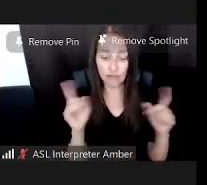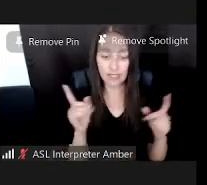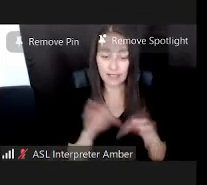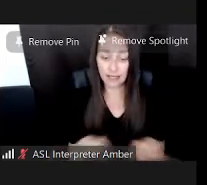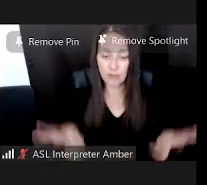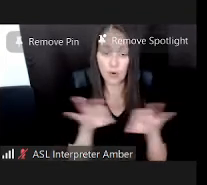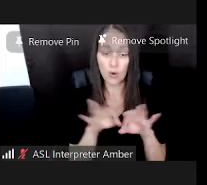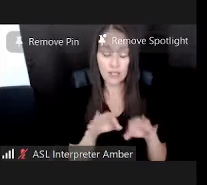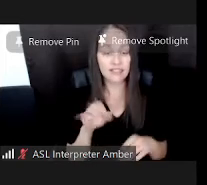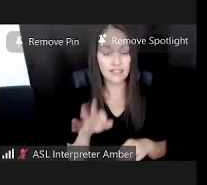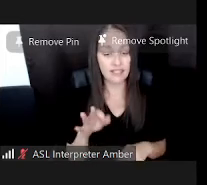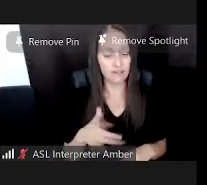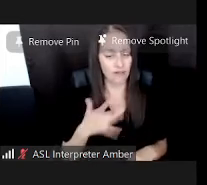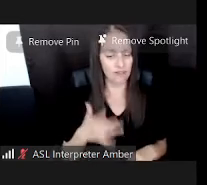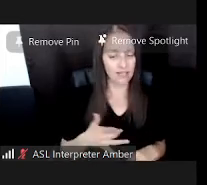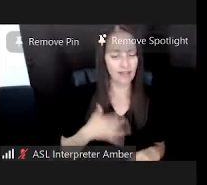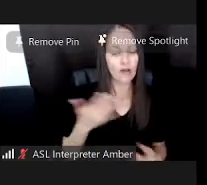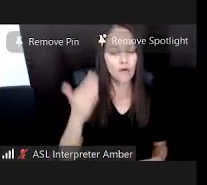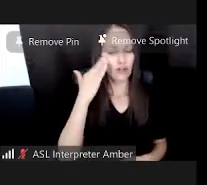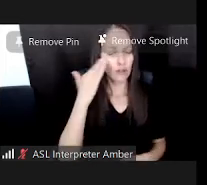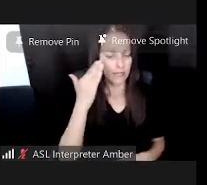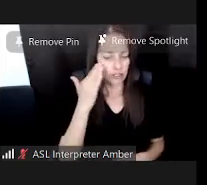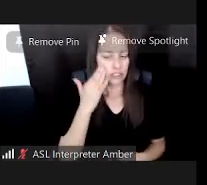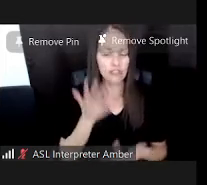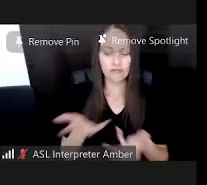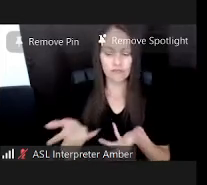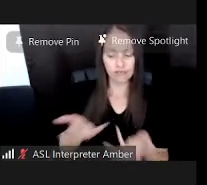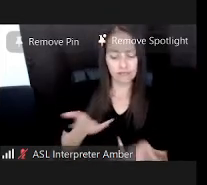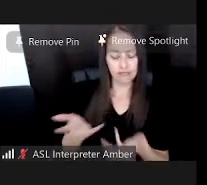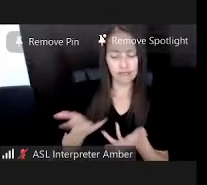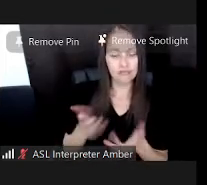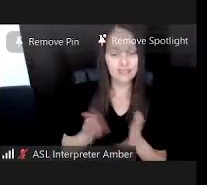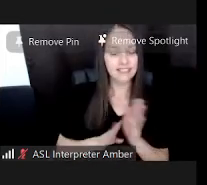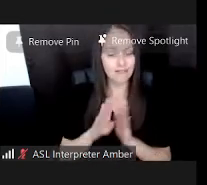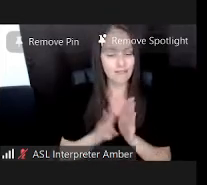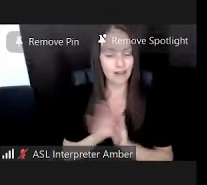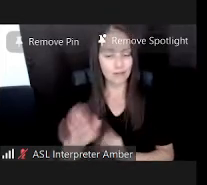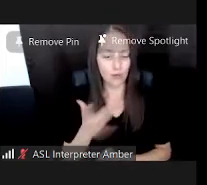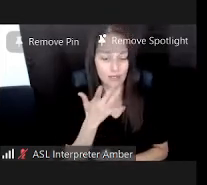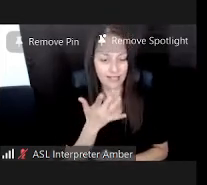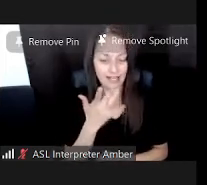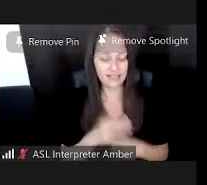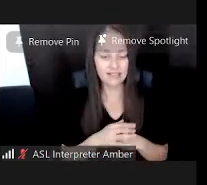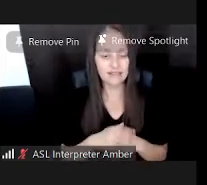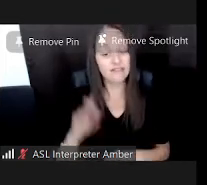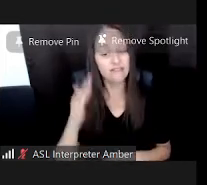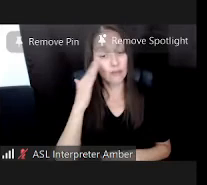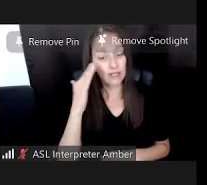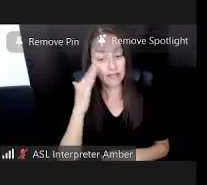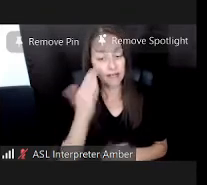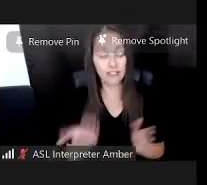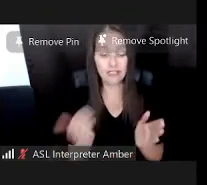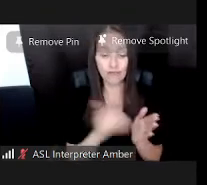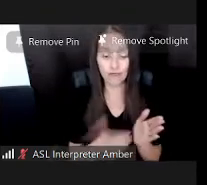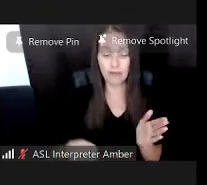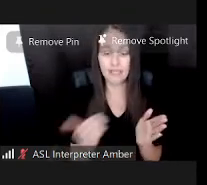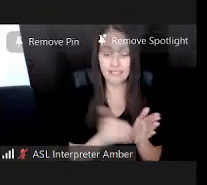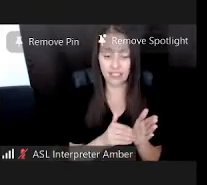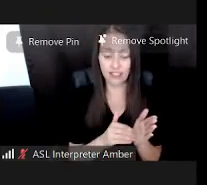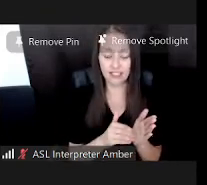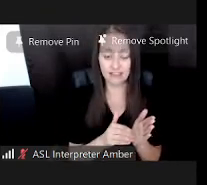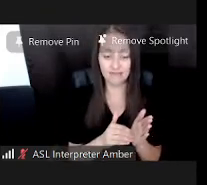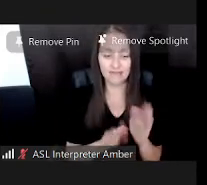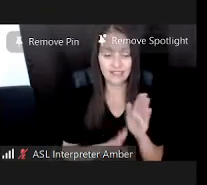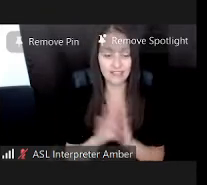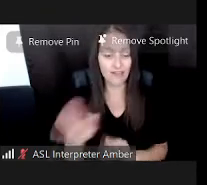familiarity breeds this kind of sense of taste. Familiarity, repetition creates taste that can,